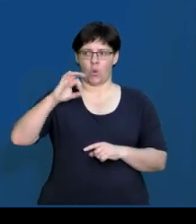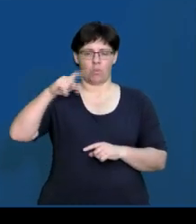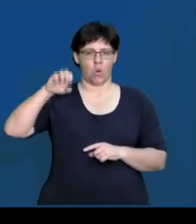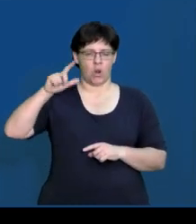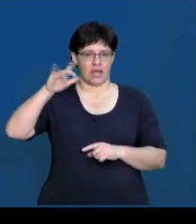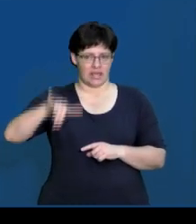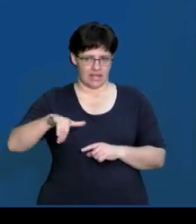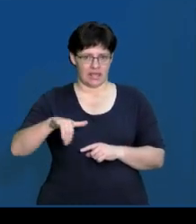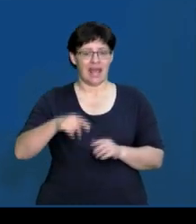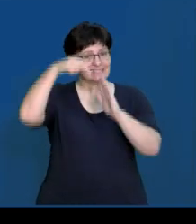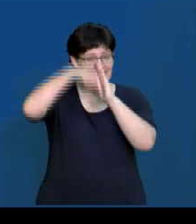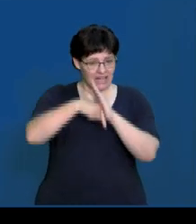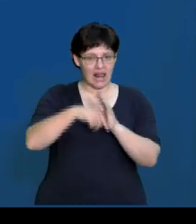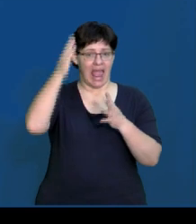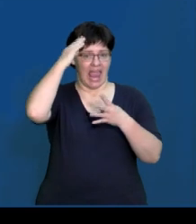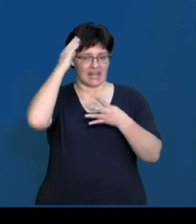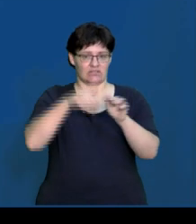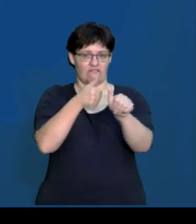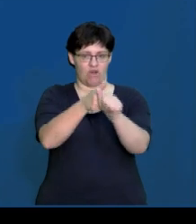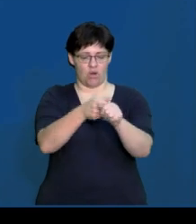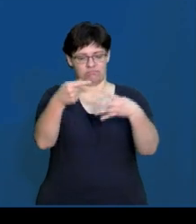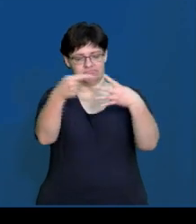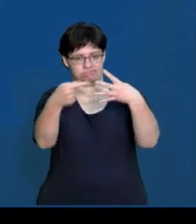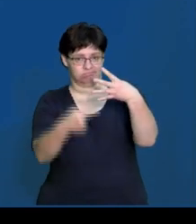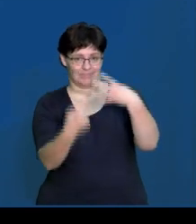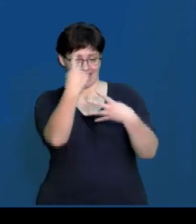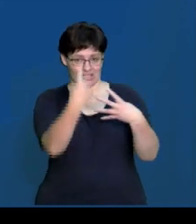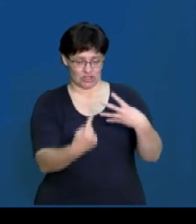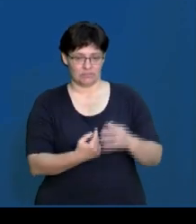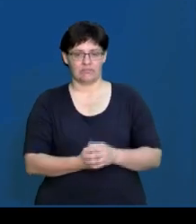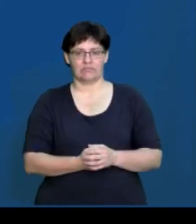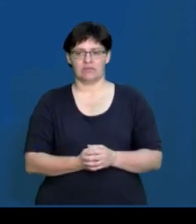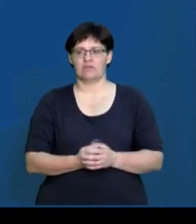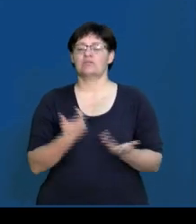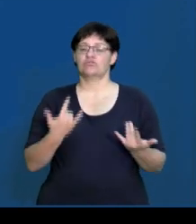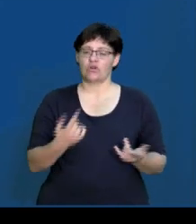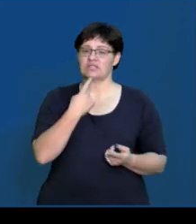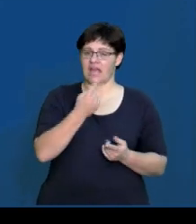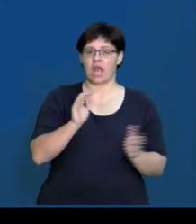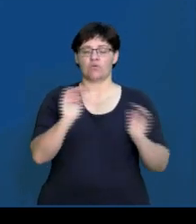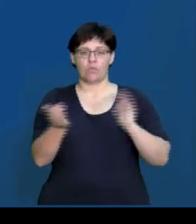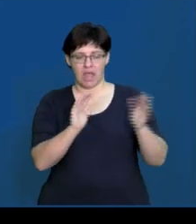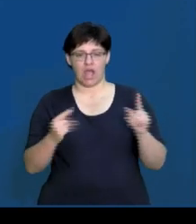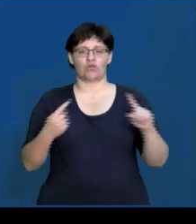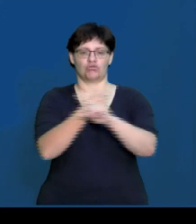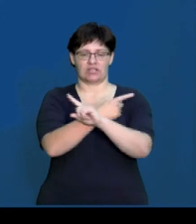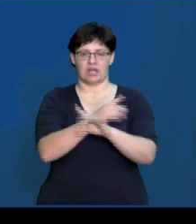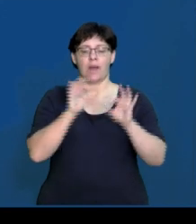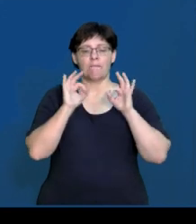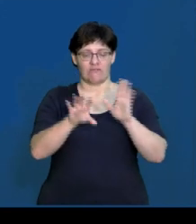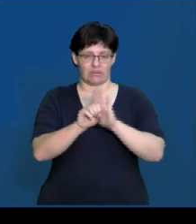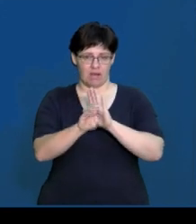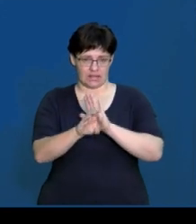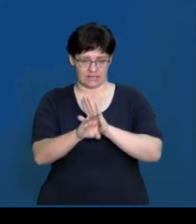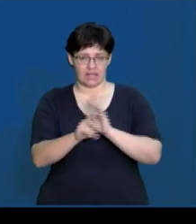oligopoly in detail under the following headings. Right, let me just change my ink there. Right, so compare and contrast